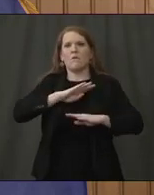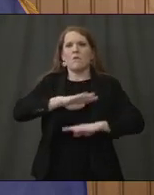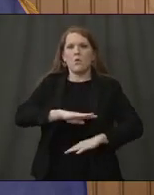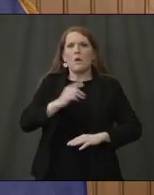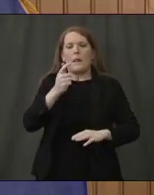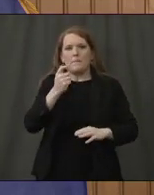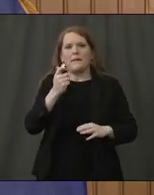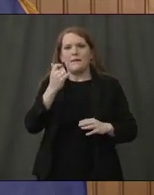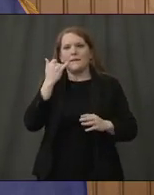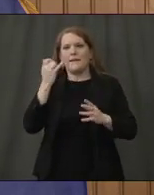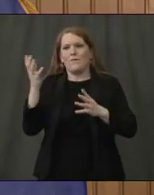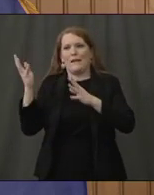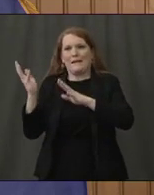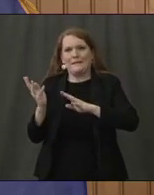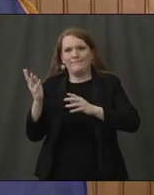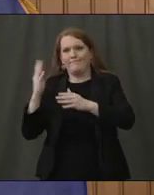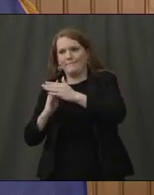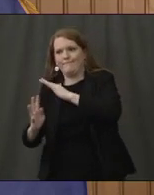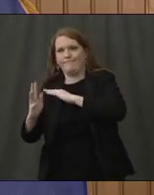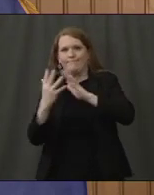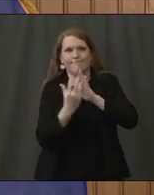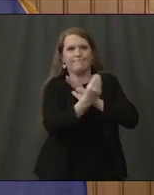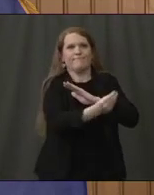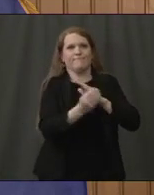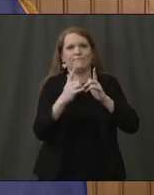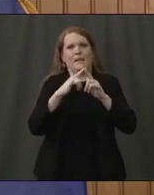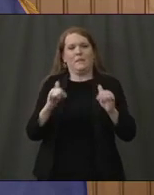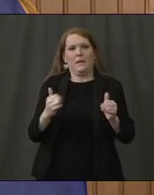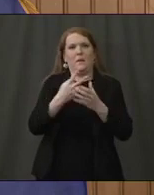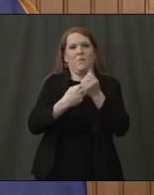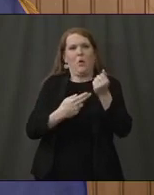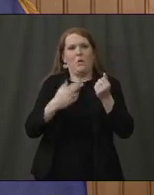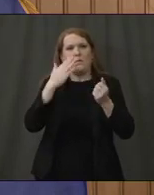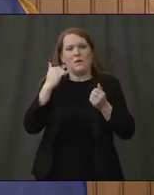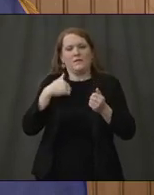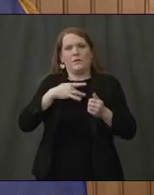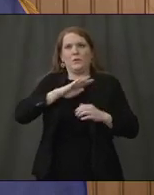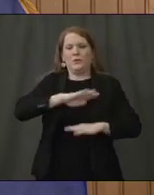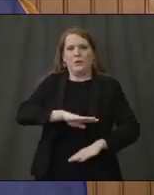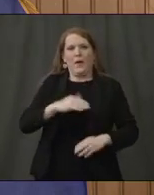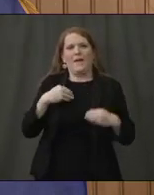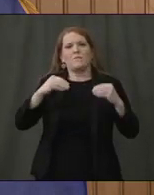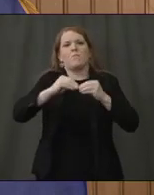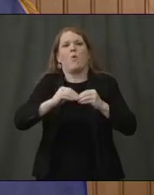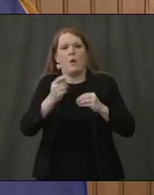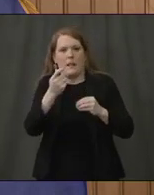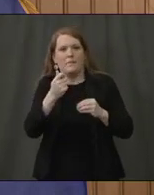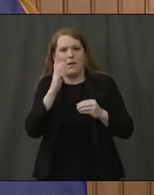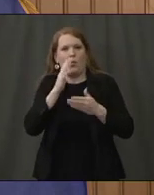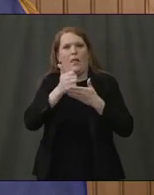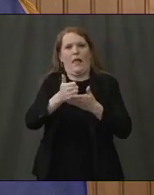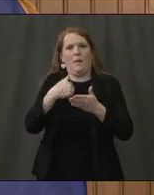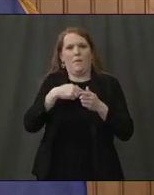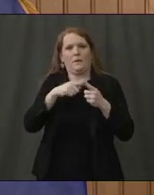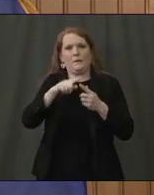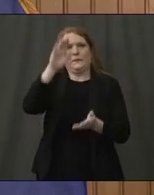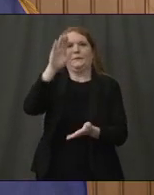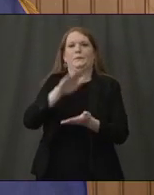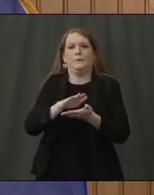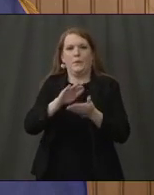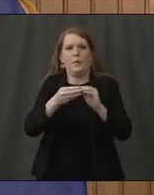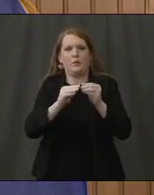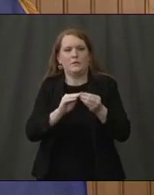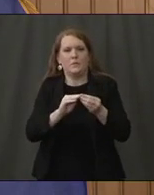we talked about flattening the curve. Again, the Dr. Burke's analysis, when you saw everything going on